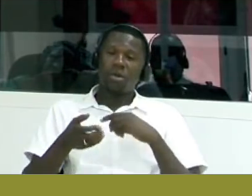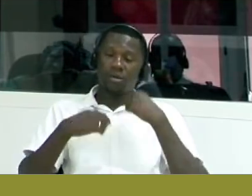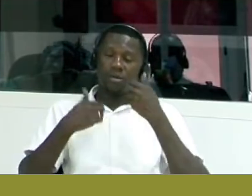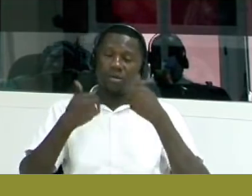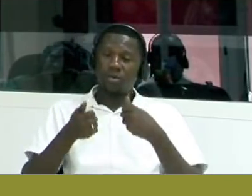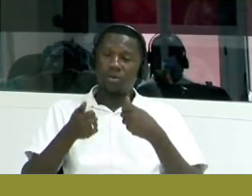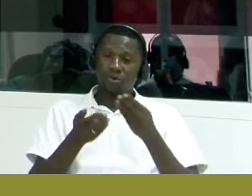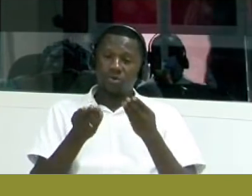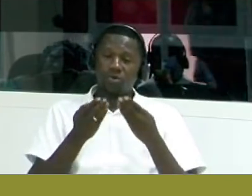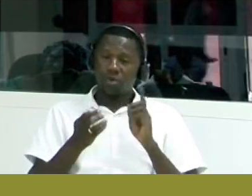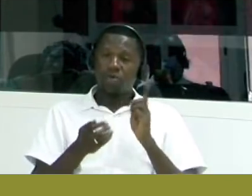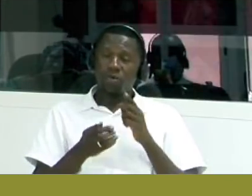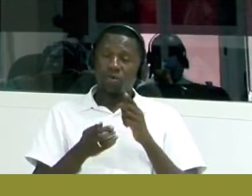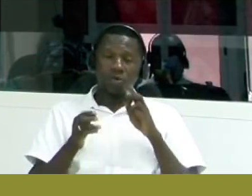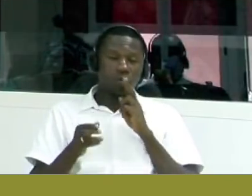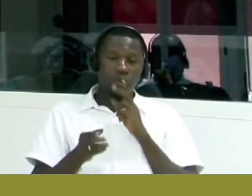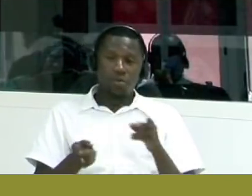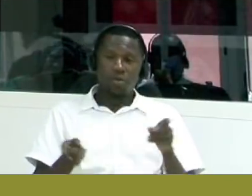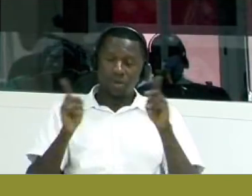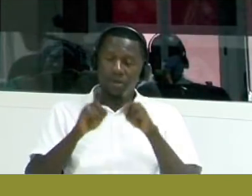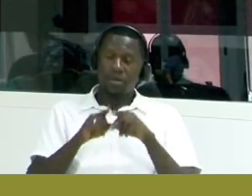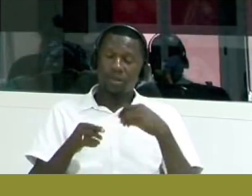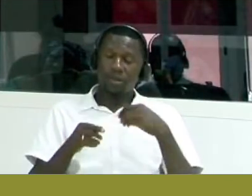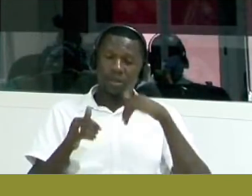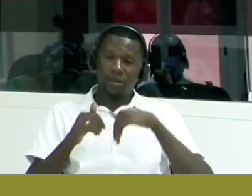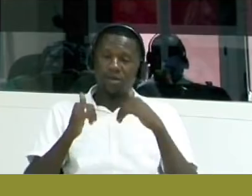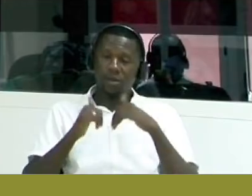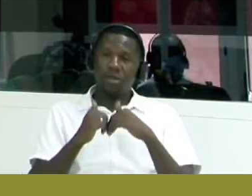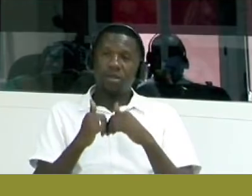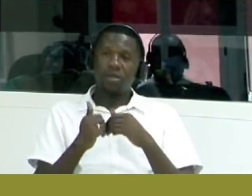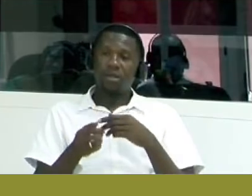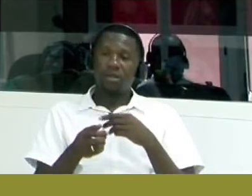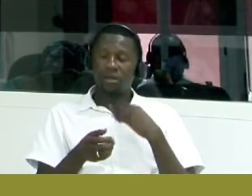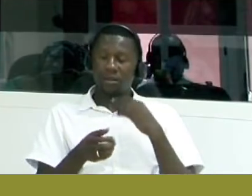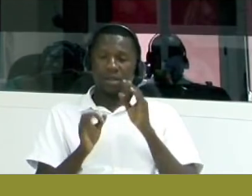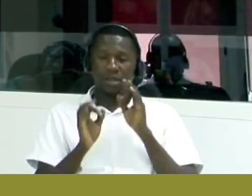that meeting and tell us your take on it.